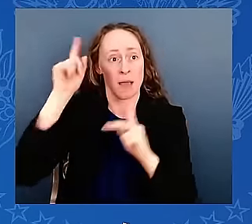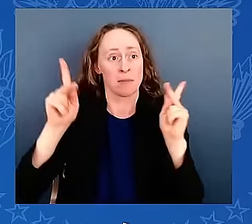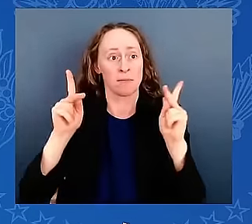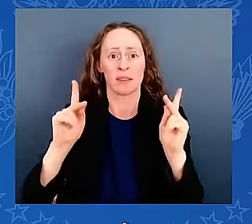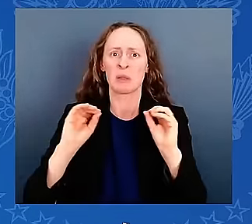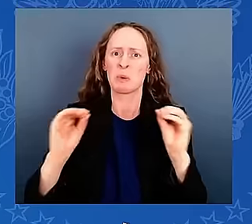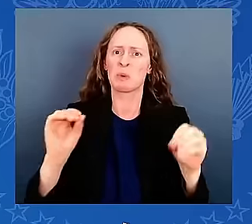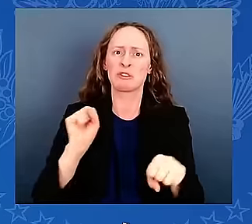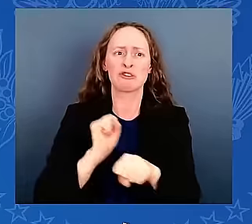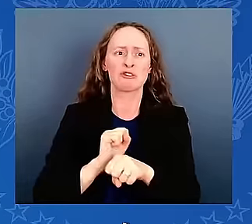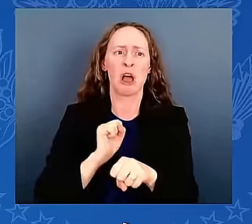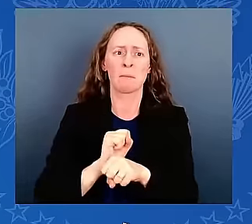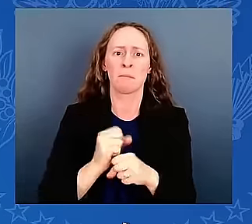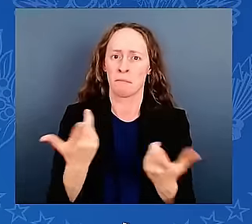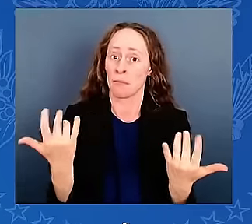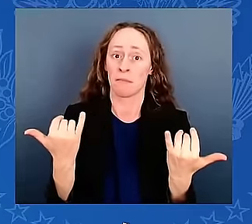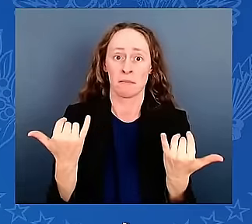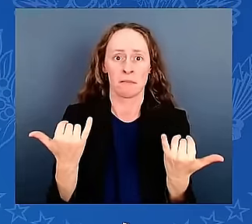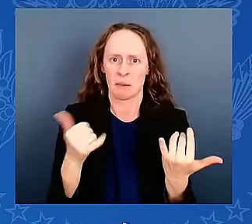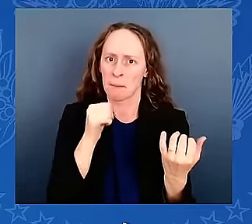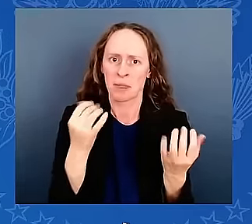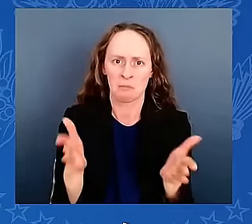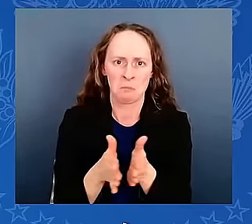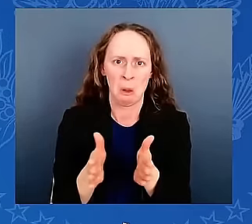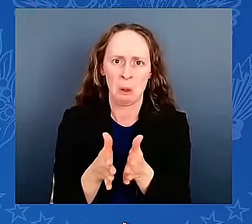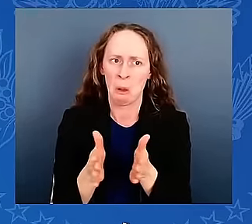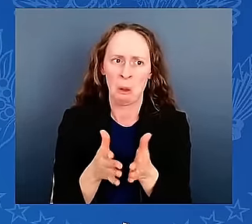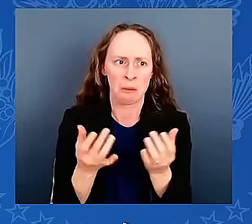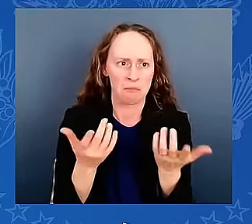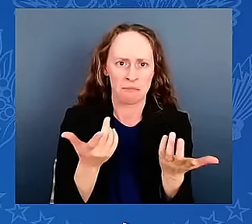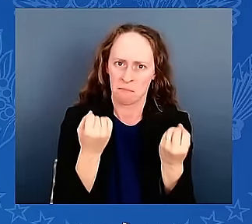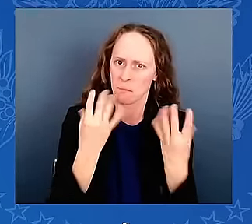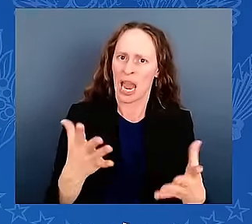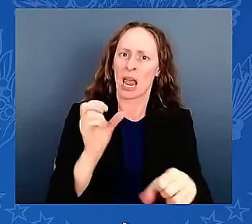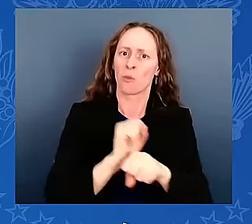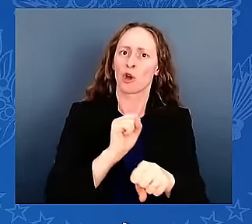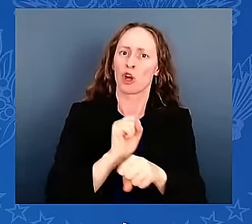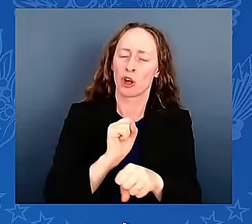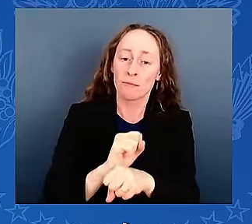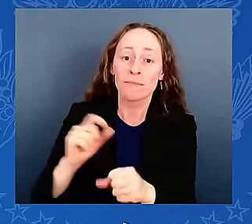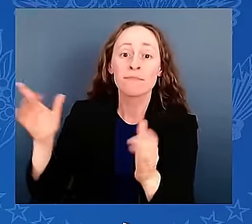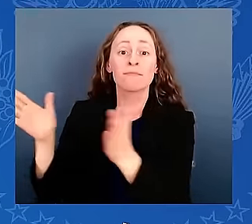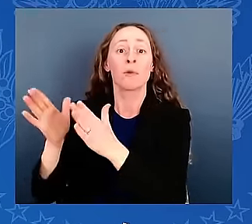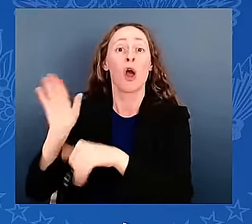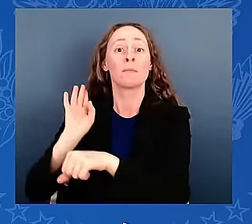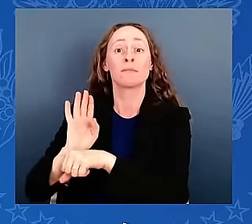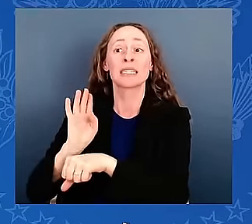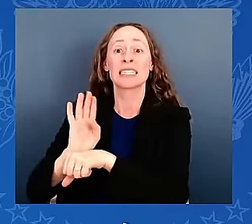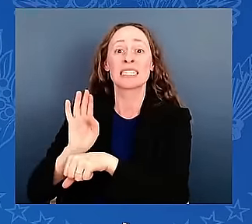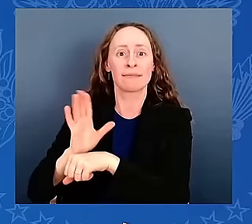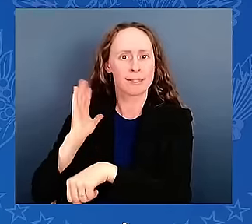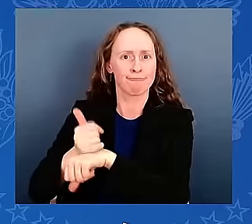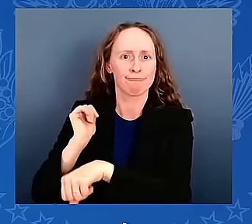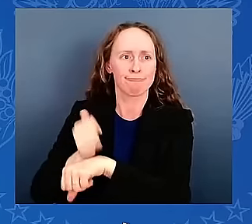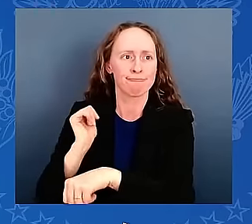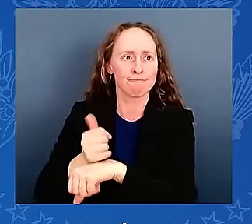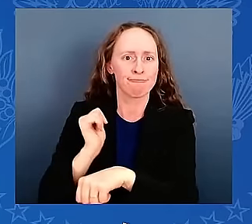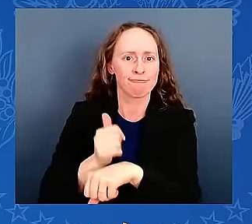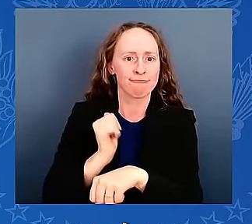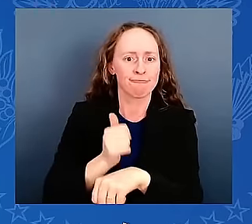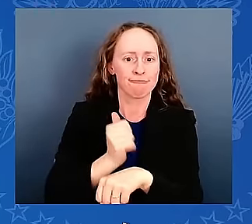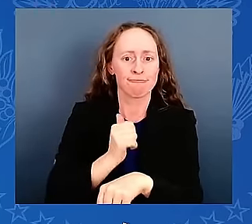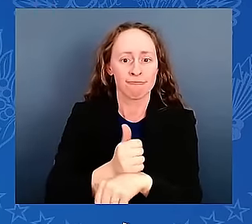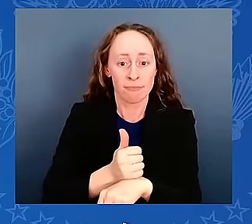say this again, because Trump is lying like hell about it. The black unemployment hit